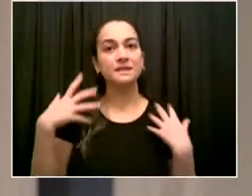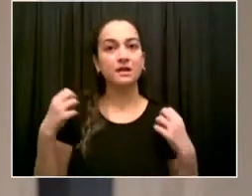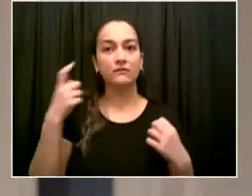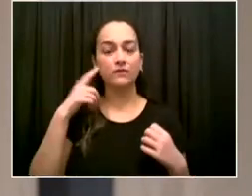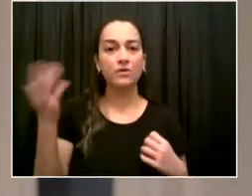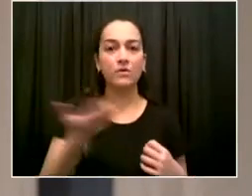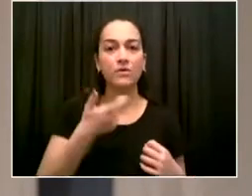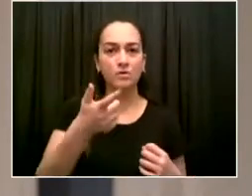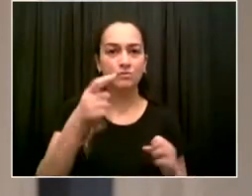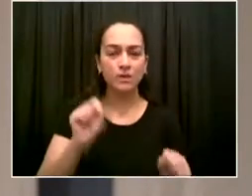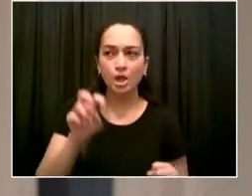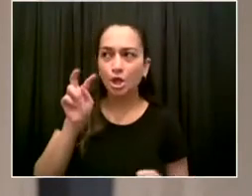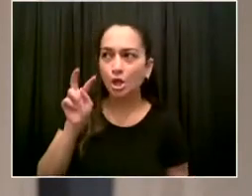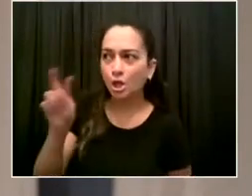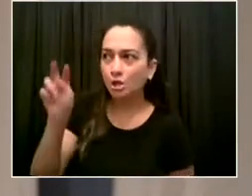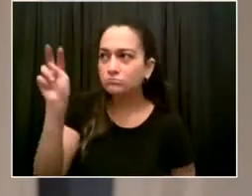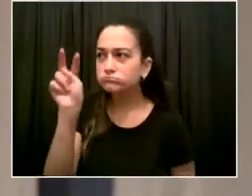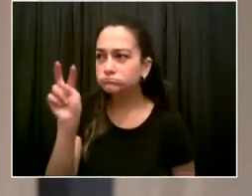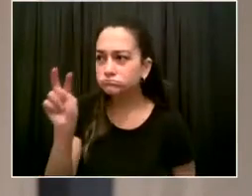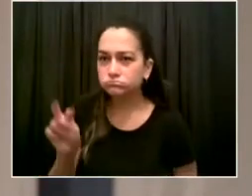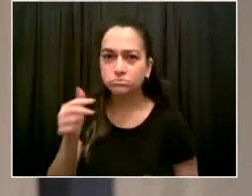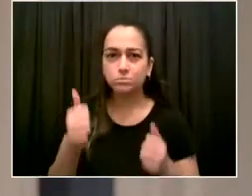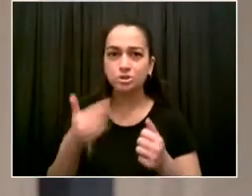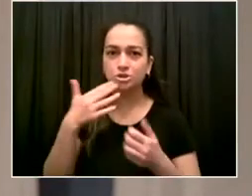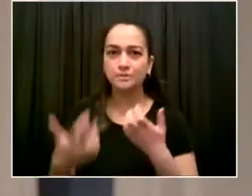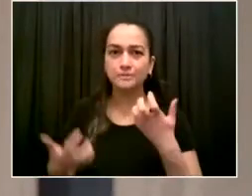city will be here for you.